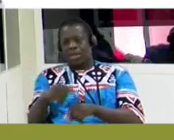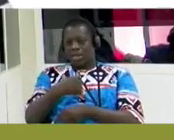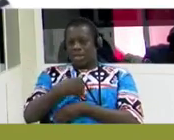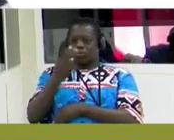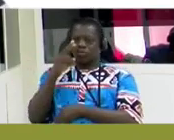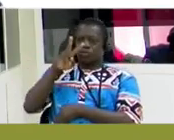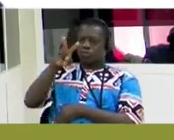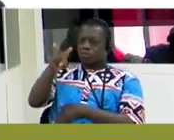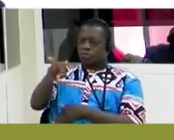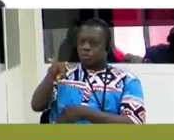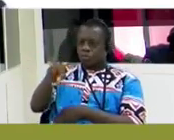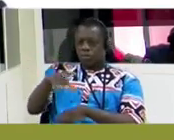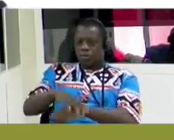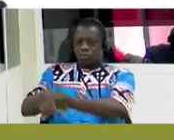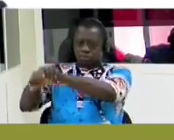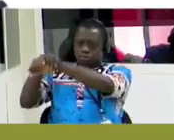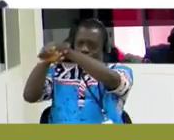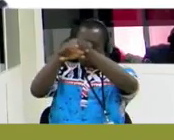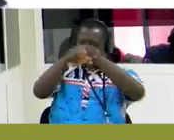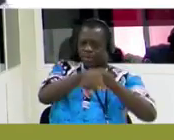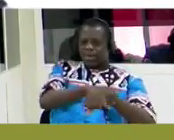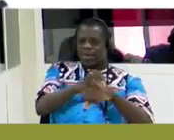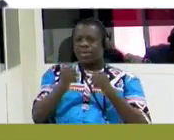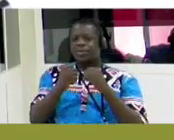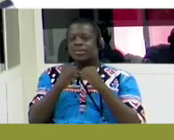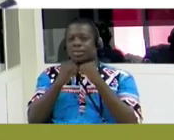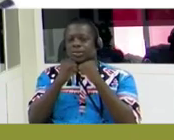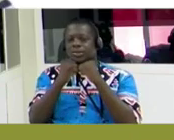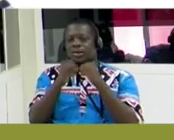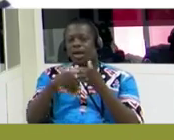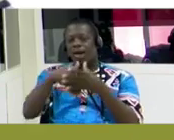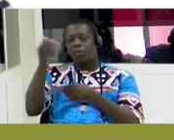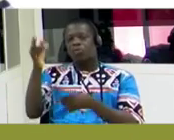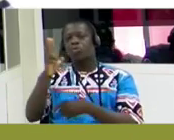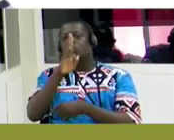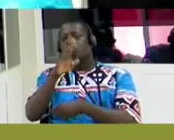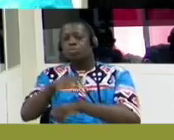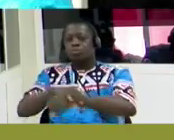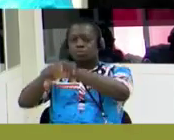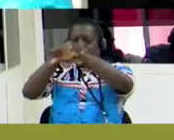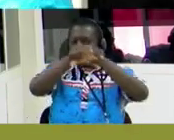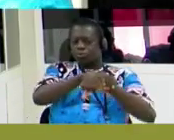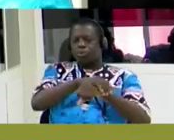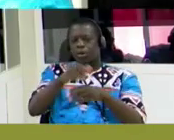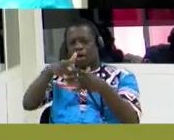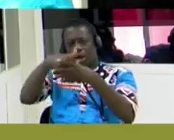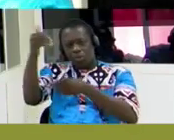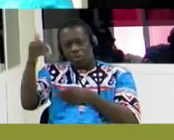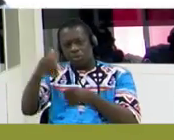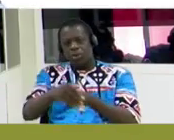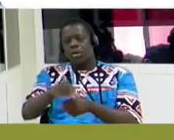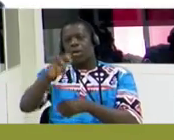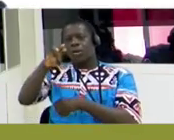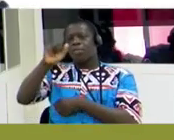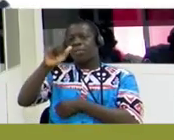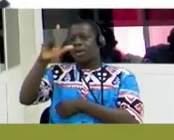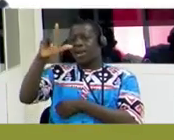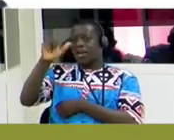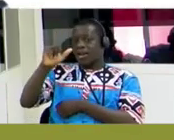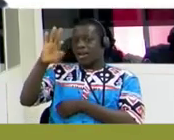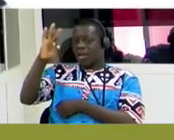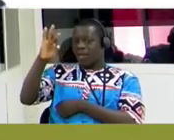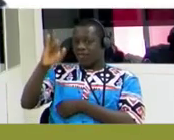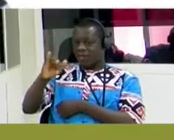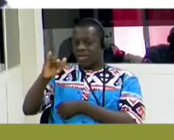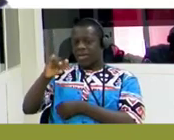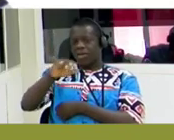them bringing Sana out from. Who brought him out? It's Malafi himself with the prison officer. The prison